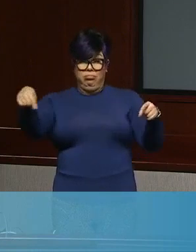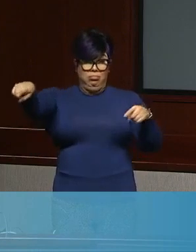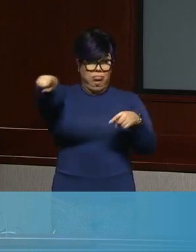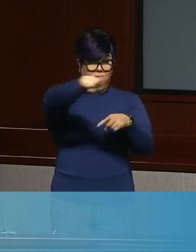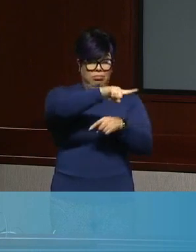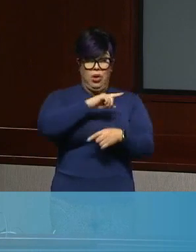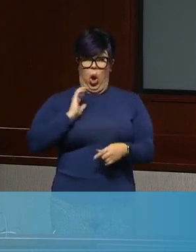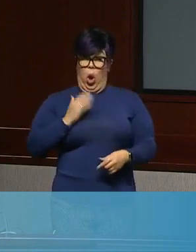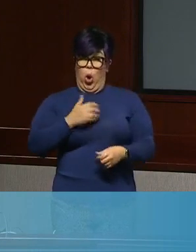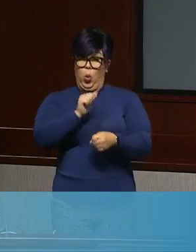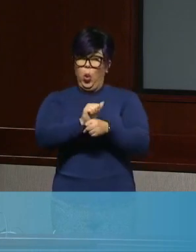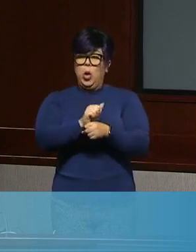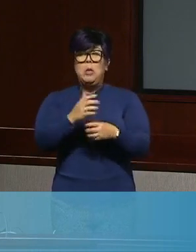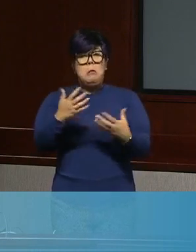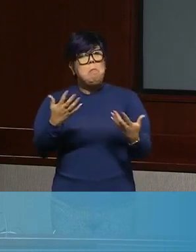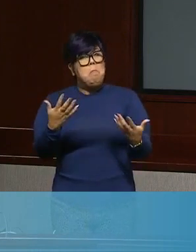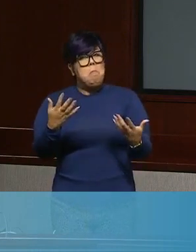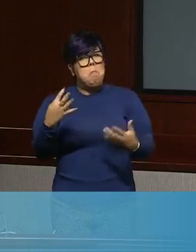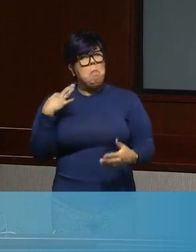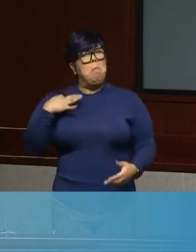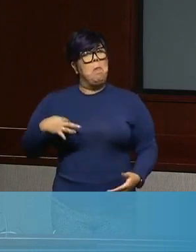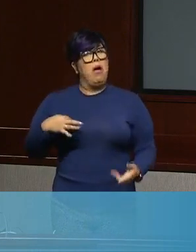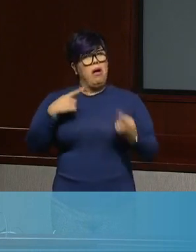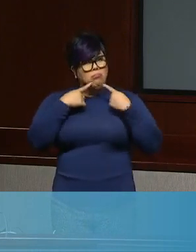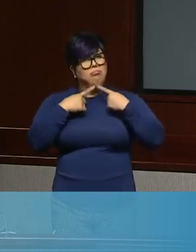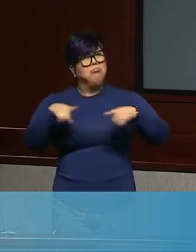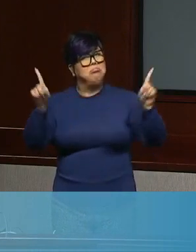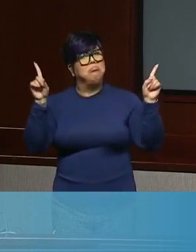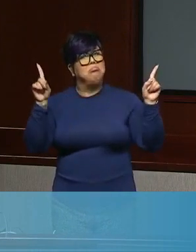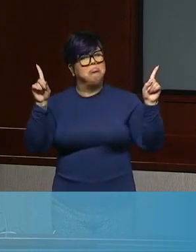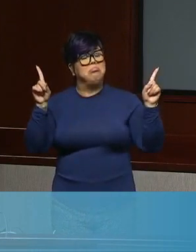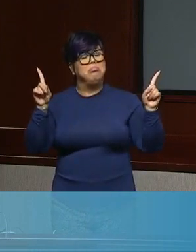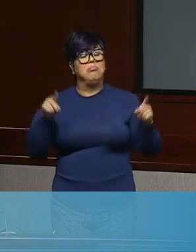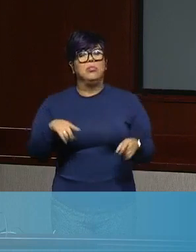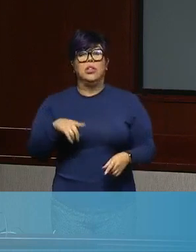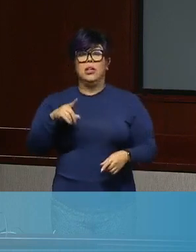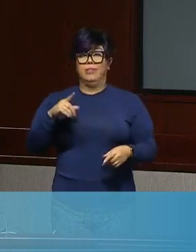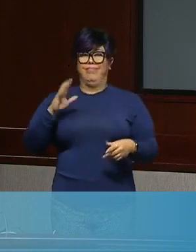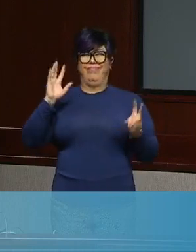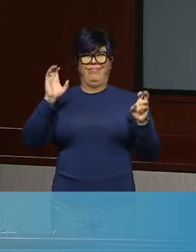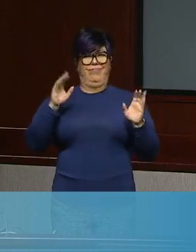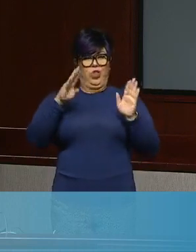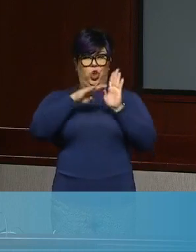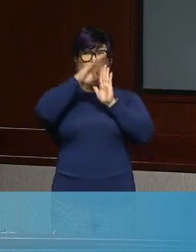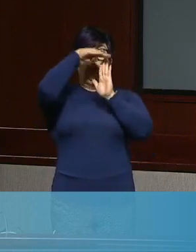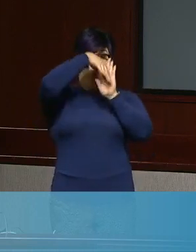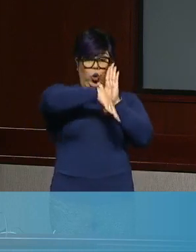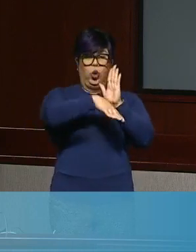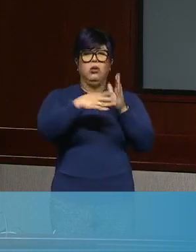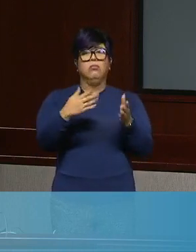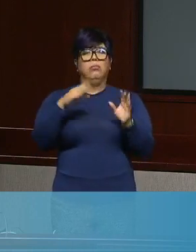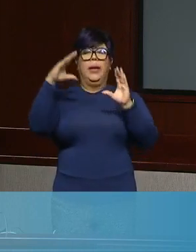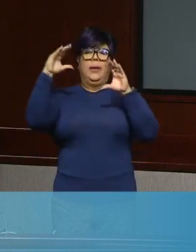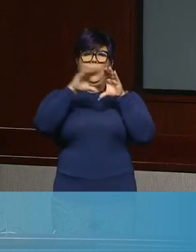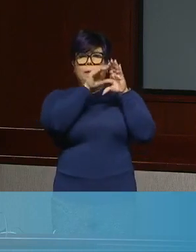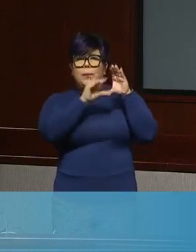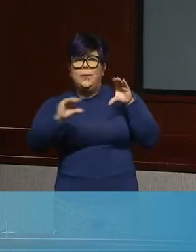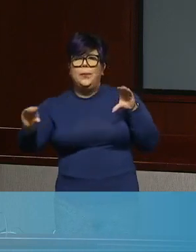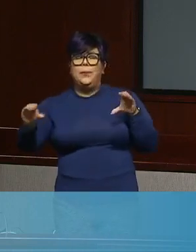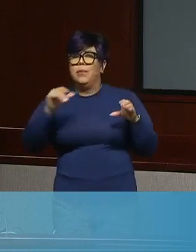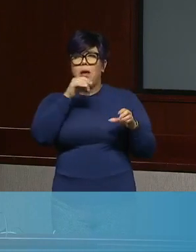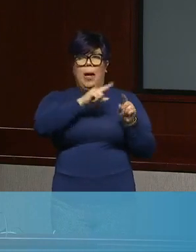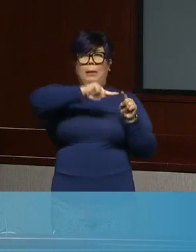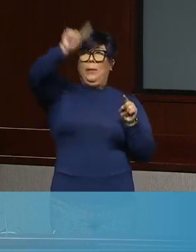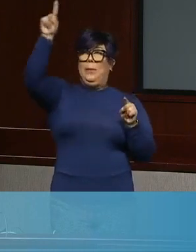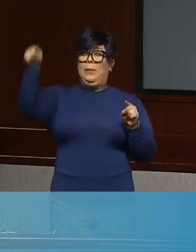is paying off. It is working. The curve is being flattened. The work, time, money